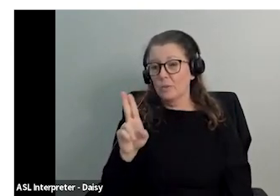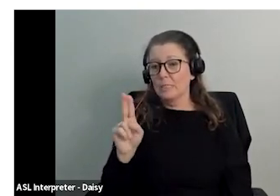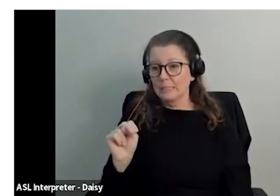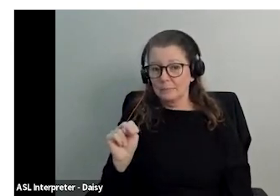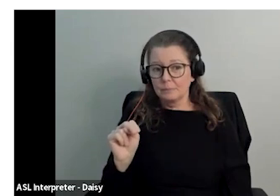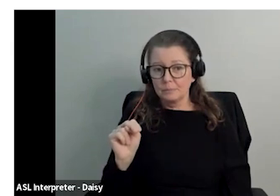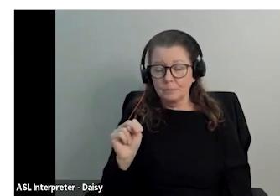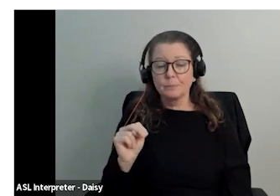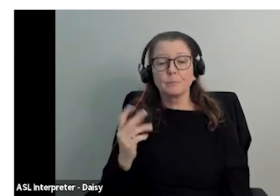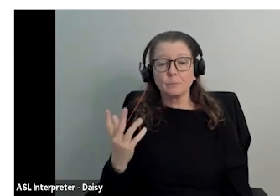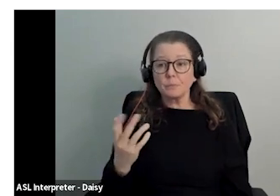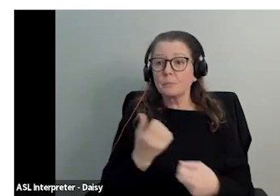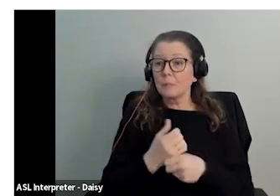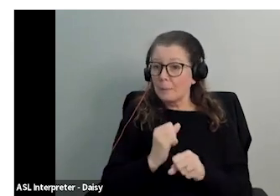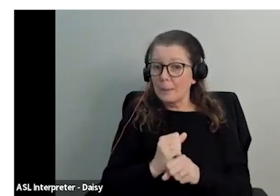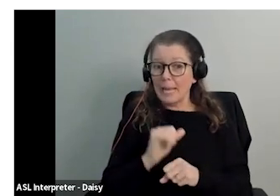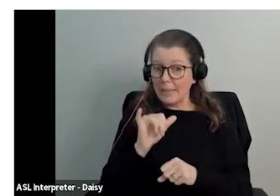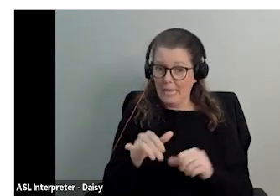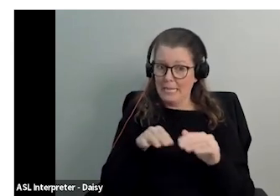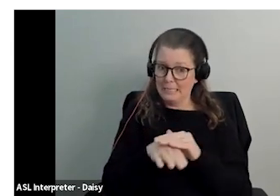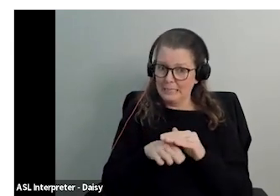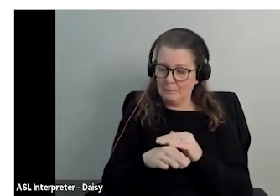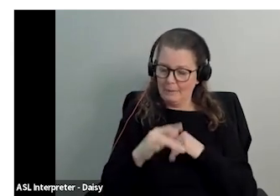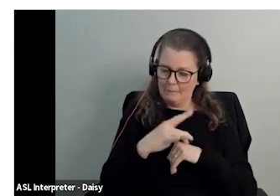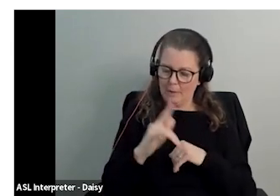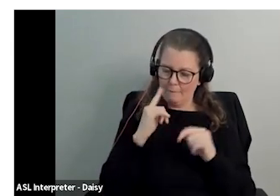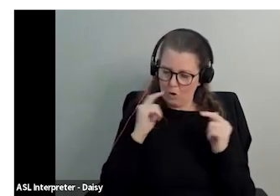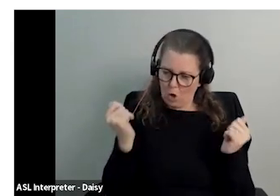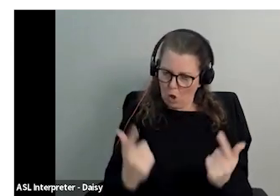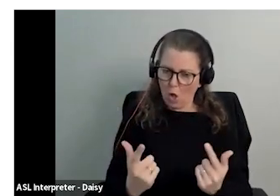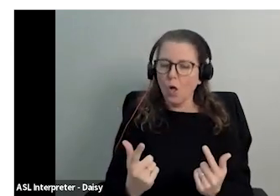really making accessibility available for everyone.